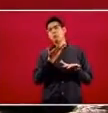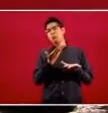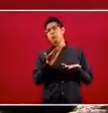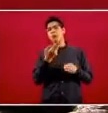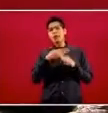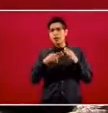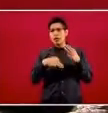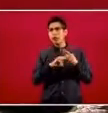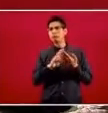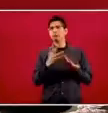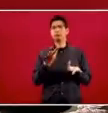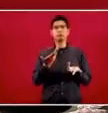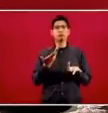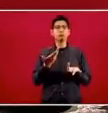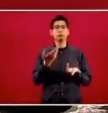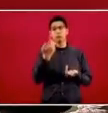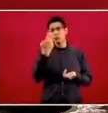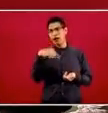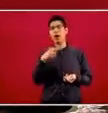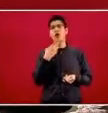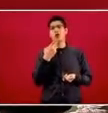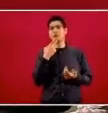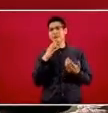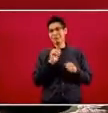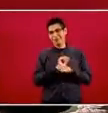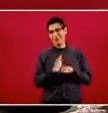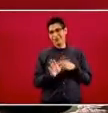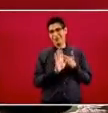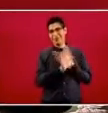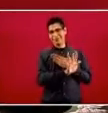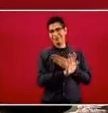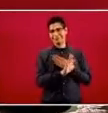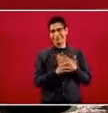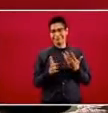Doctor, please would you share with us the